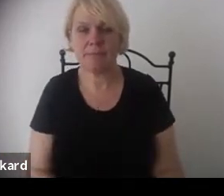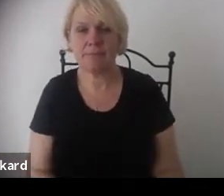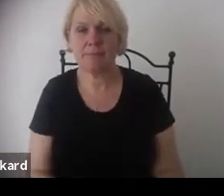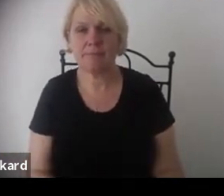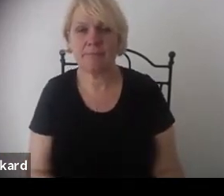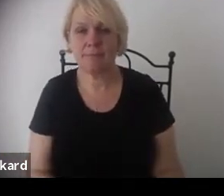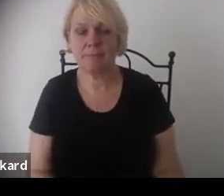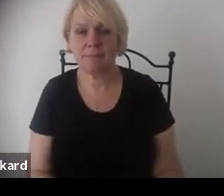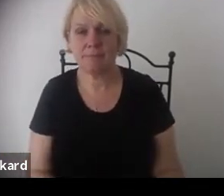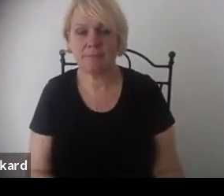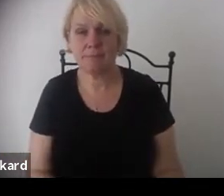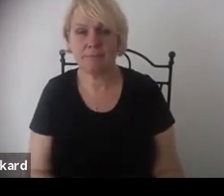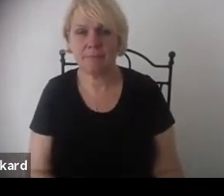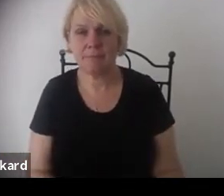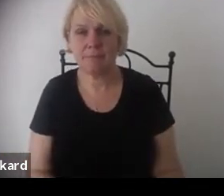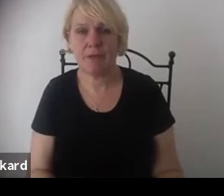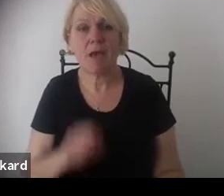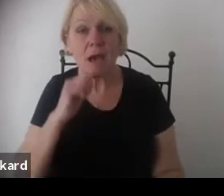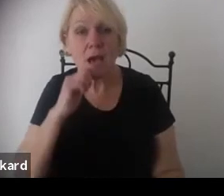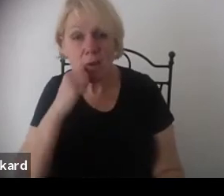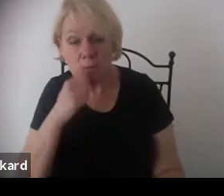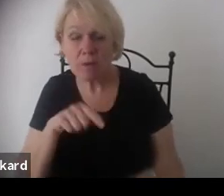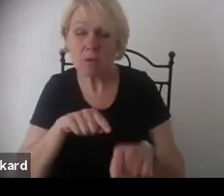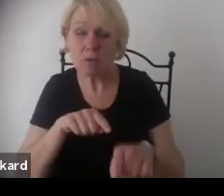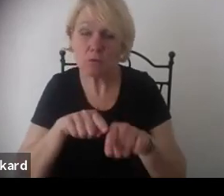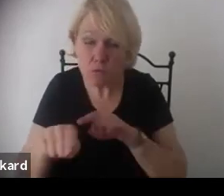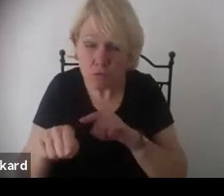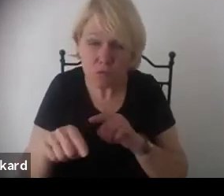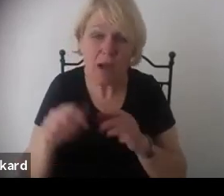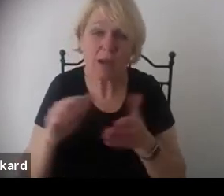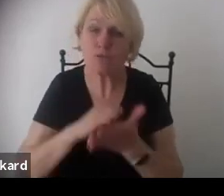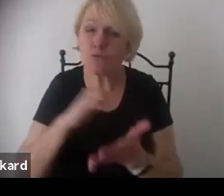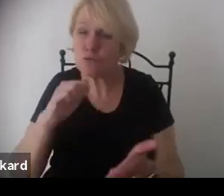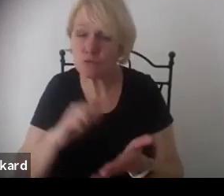we will strive to make it right for them.